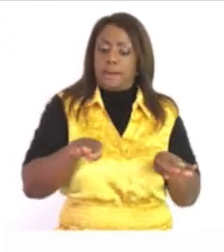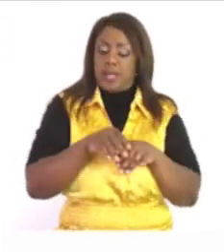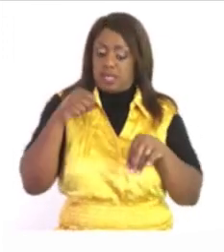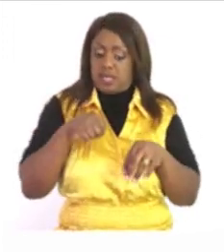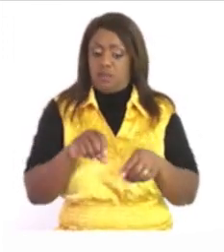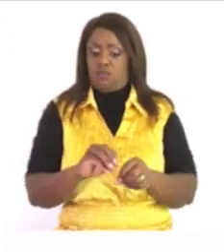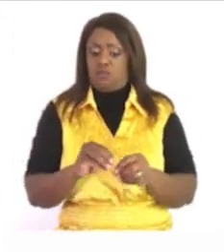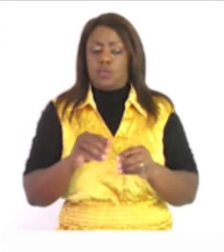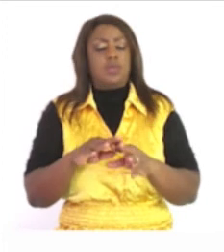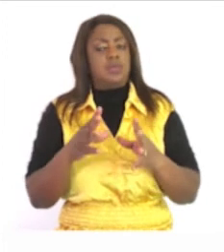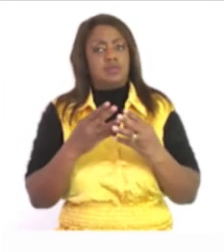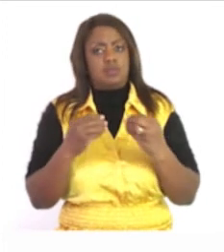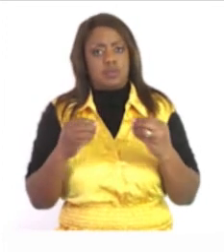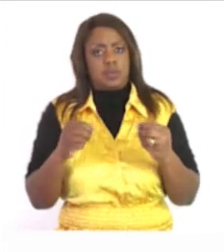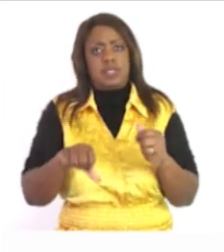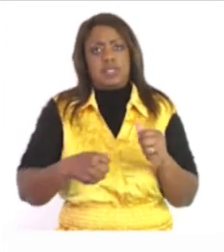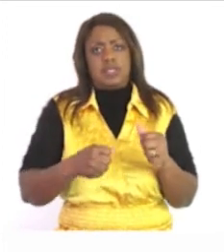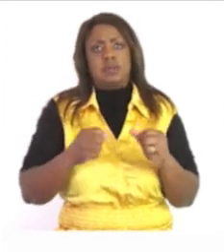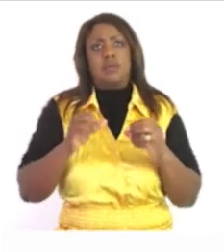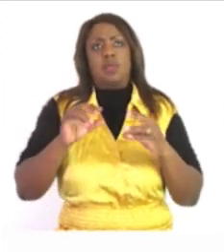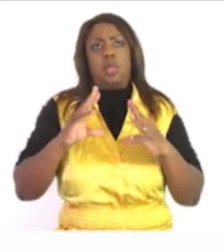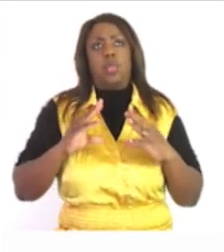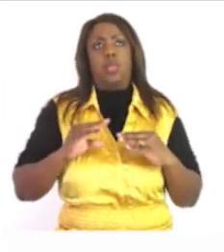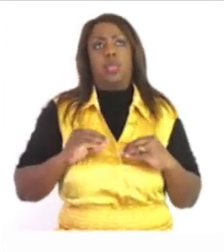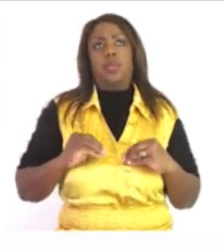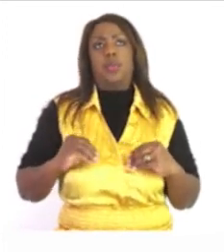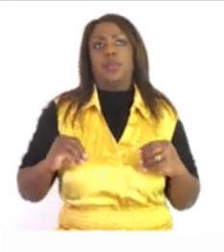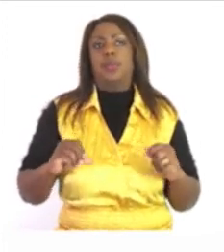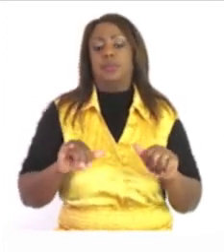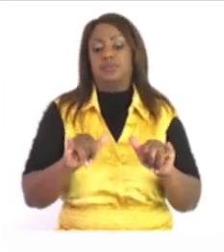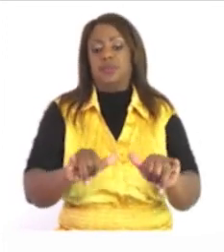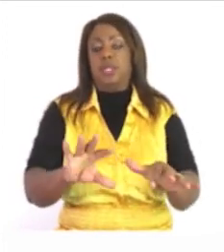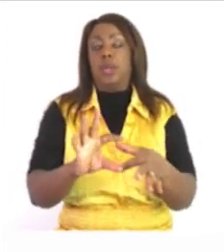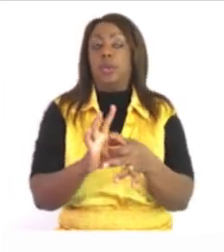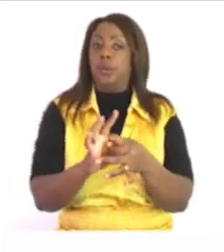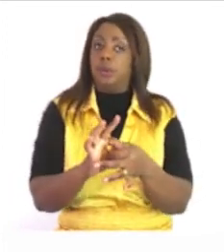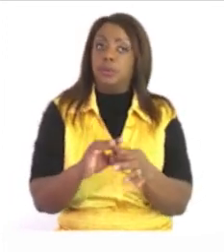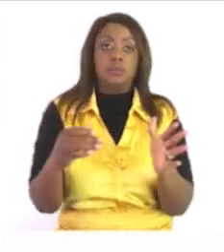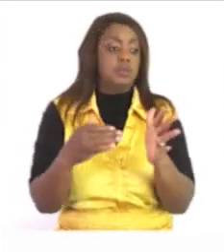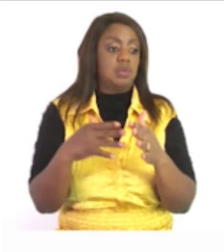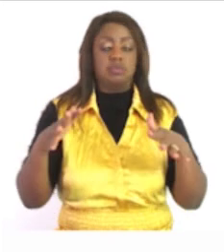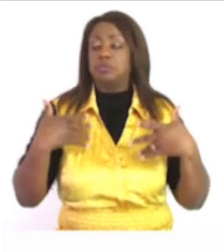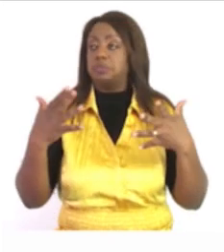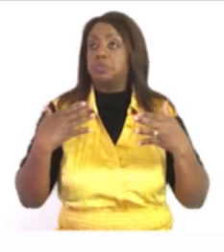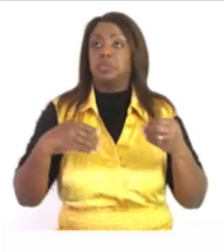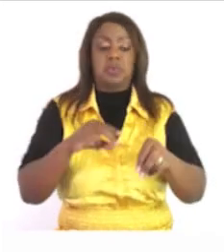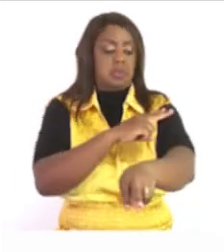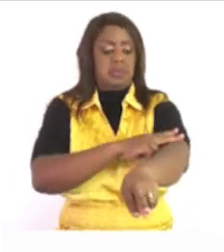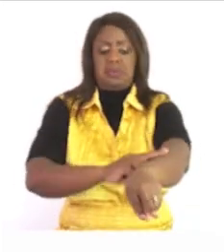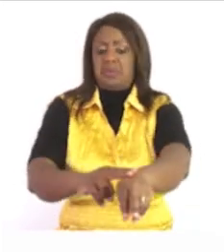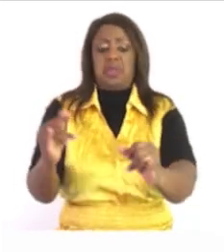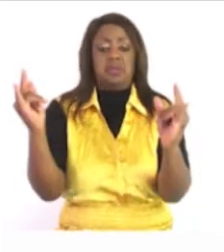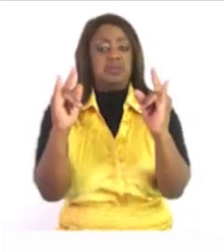young, so you have to protect yourself. Stay at home, stop playing in the streets, soccer and